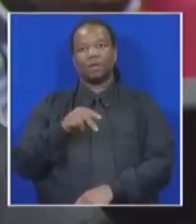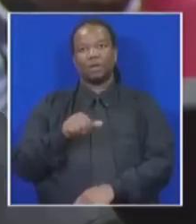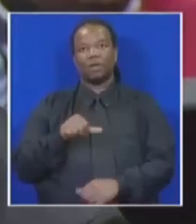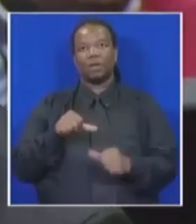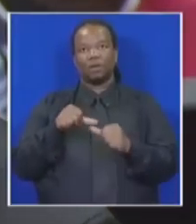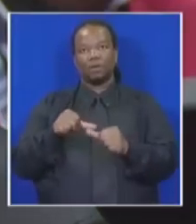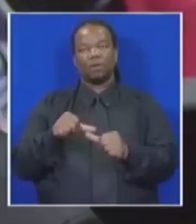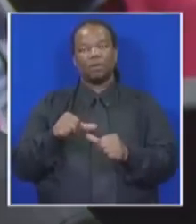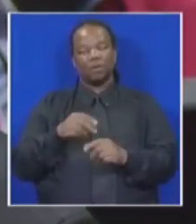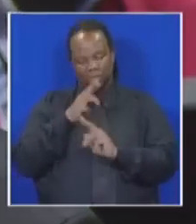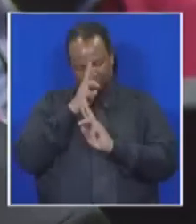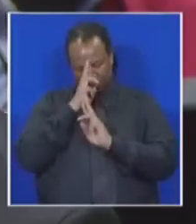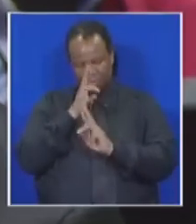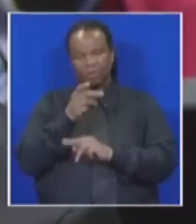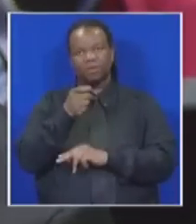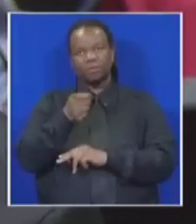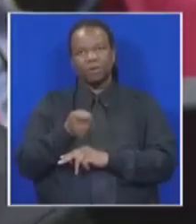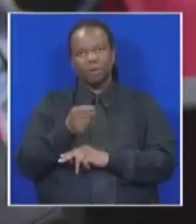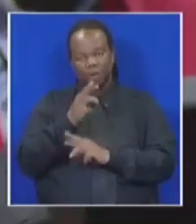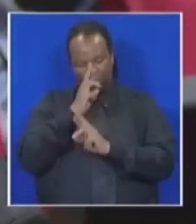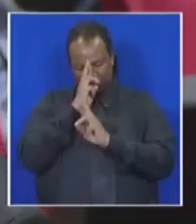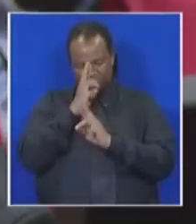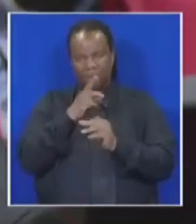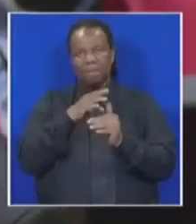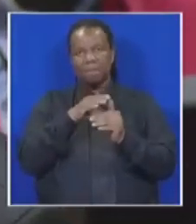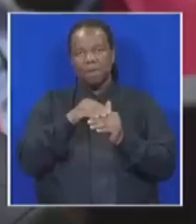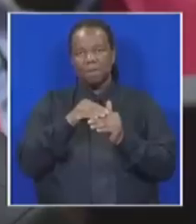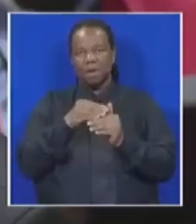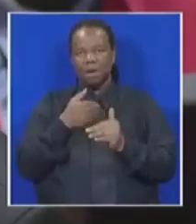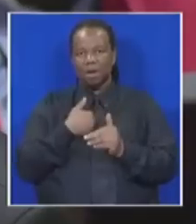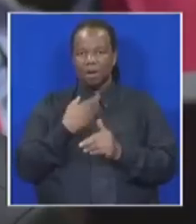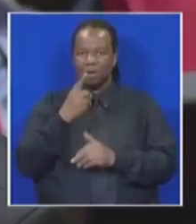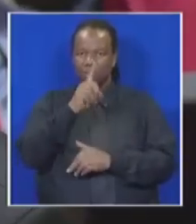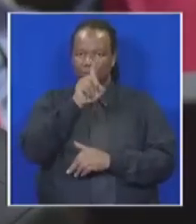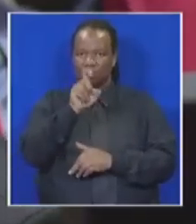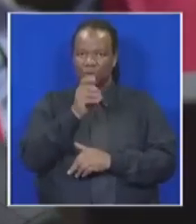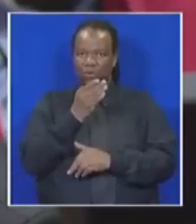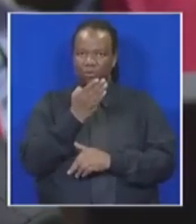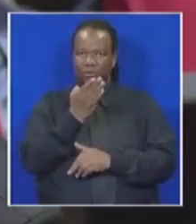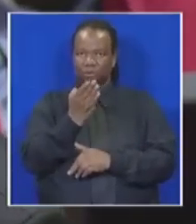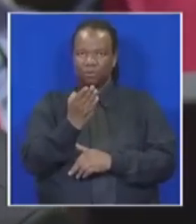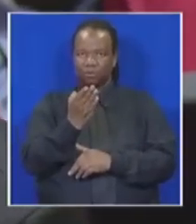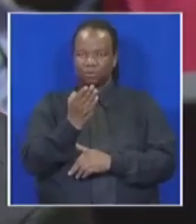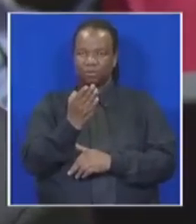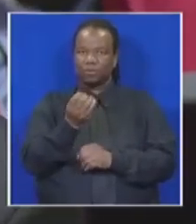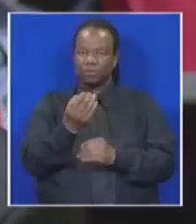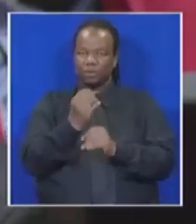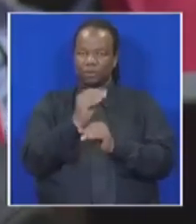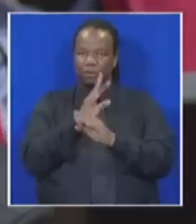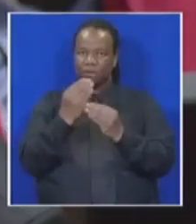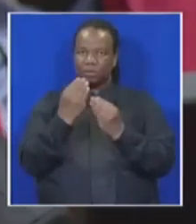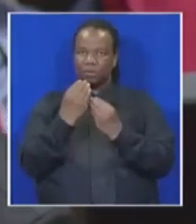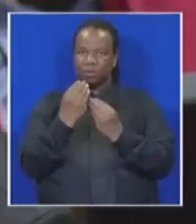Honourable Speaker, honourable members, I just wanted to ask a question, sir. You know, so that I can be enlightened. Why do you allow